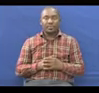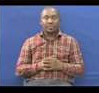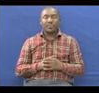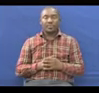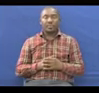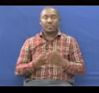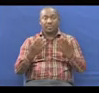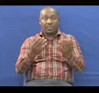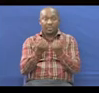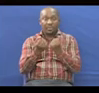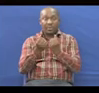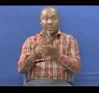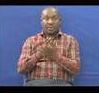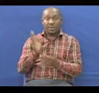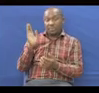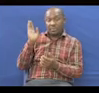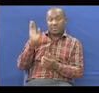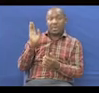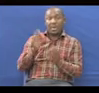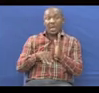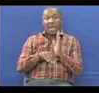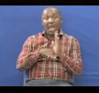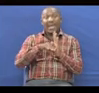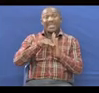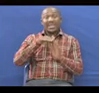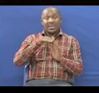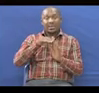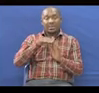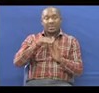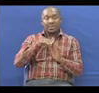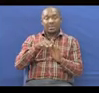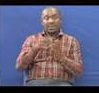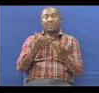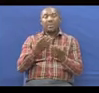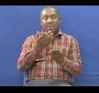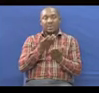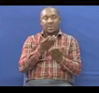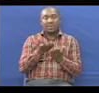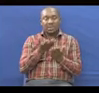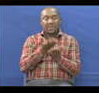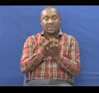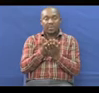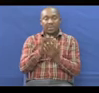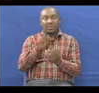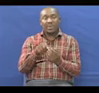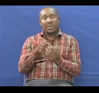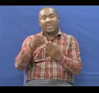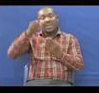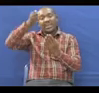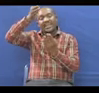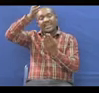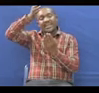that the age, they are supposed to be at the center